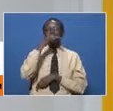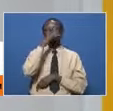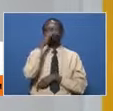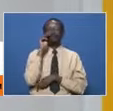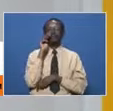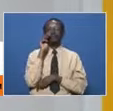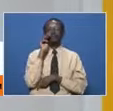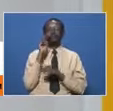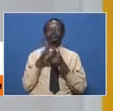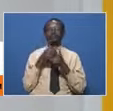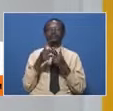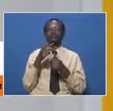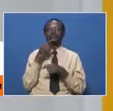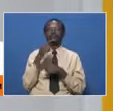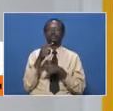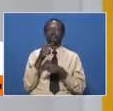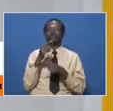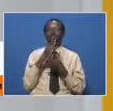Mademoni, a fence sitter.